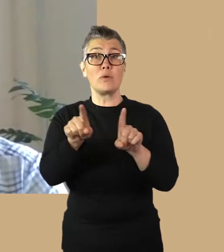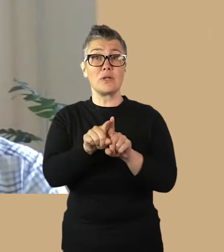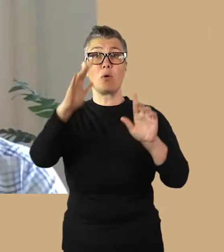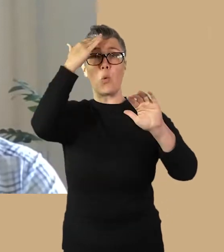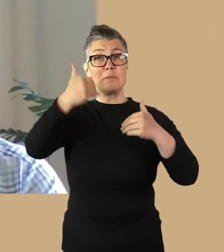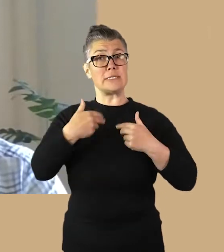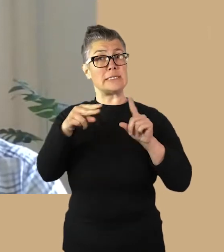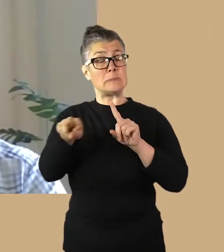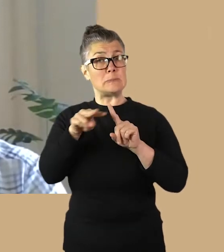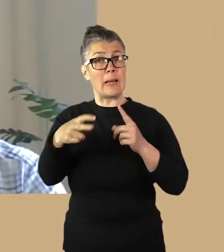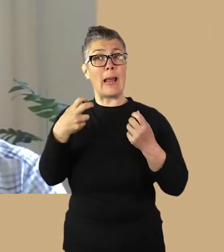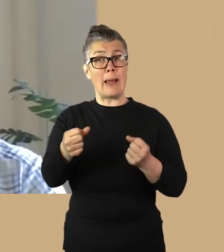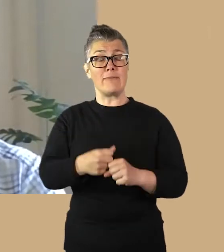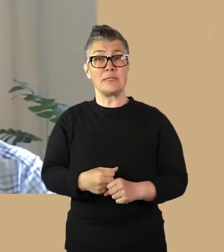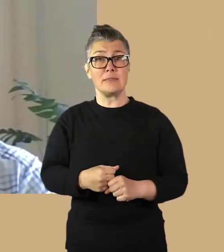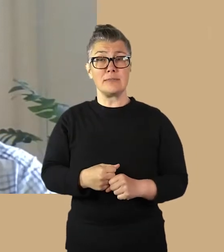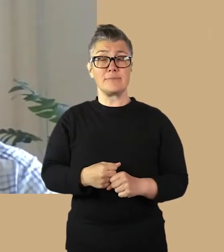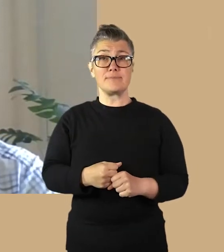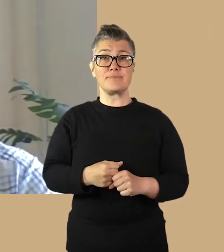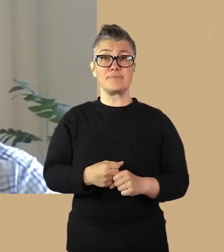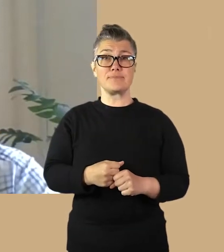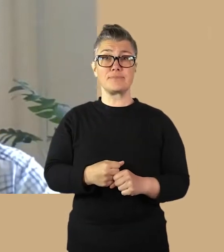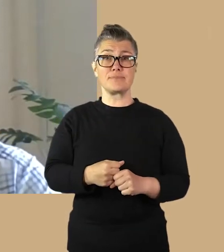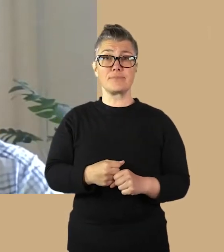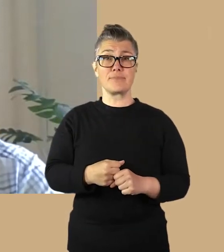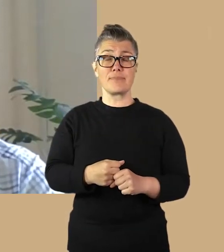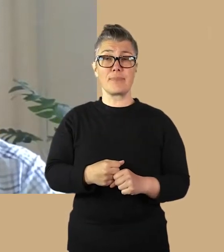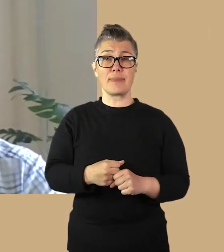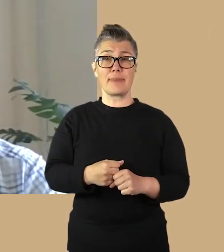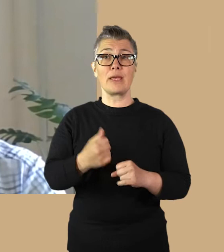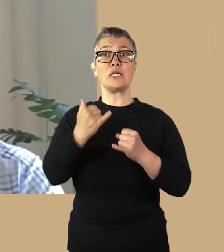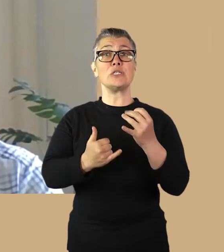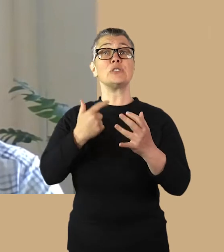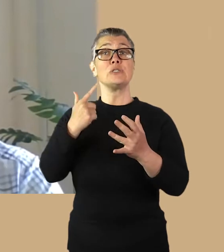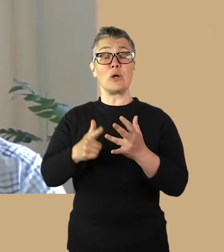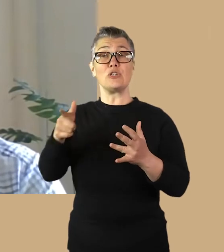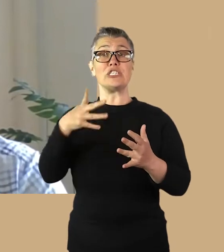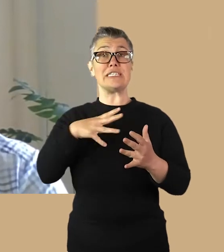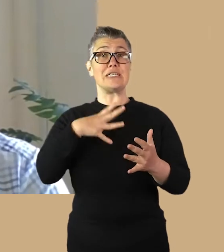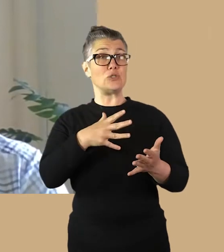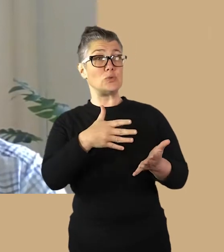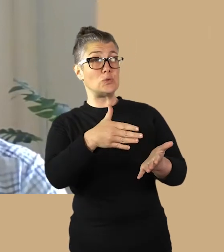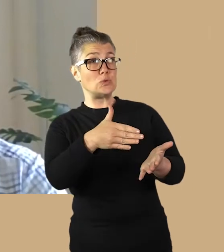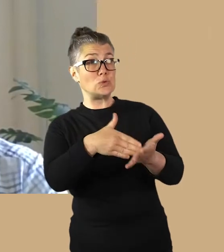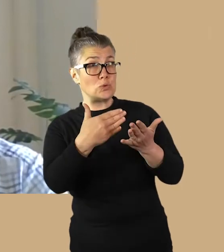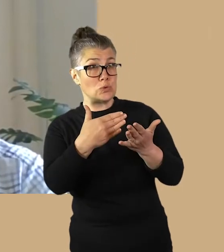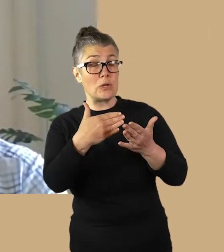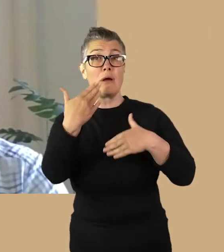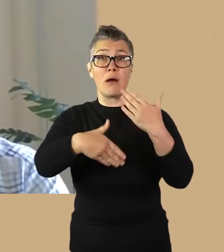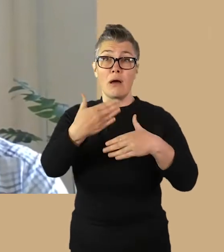late diagnosis had forced her to self-manage, and she was expected to perform the same as her peers, which